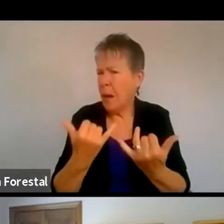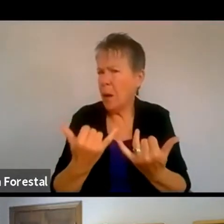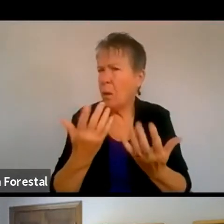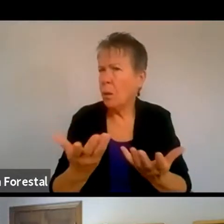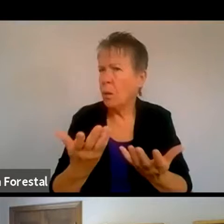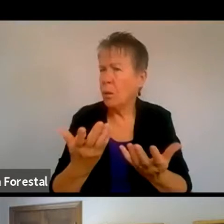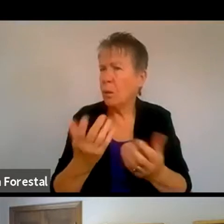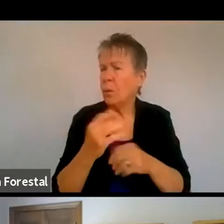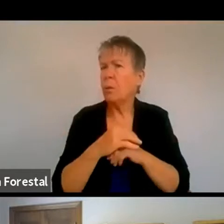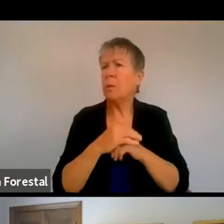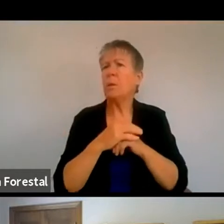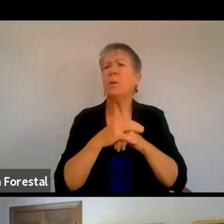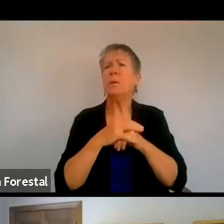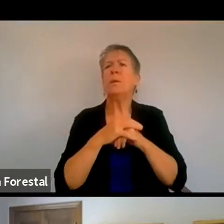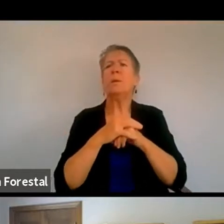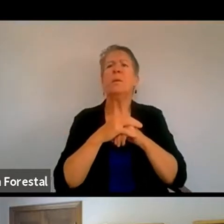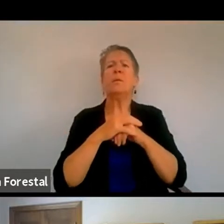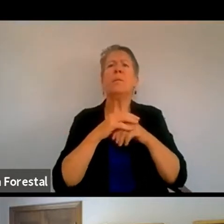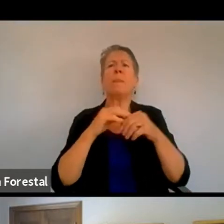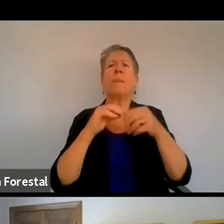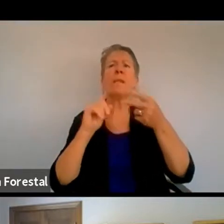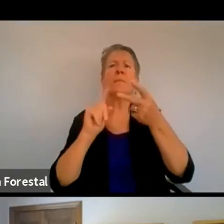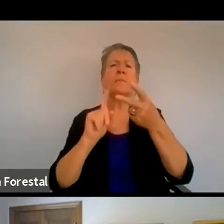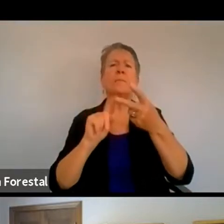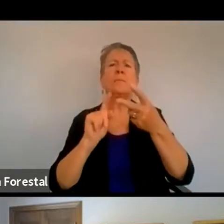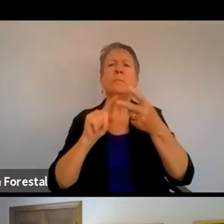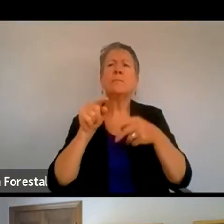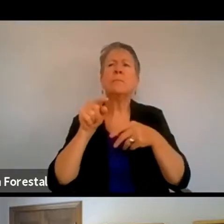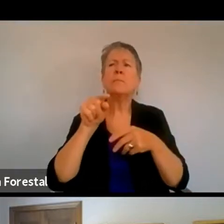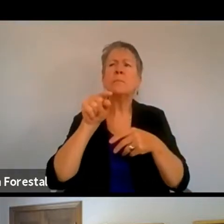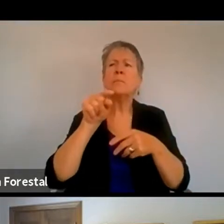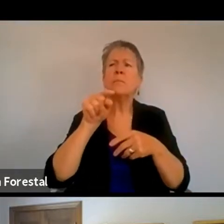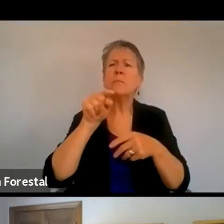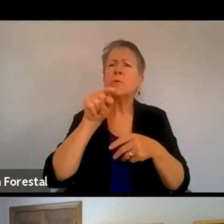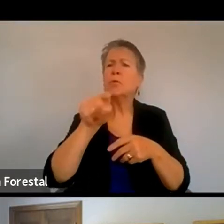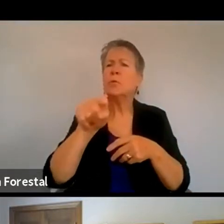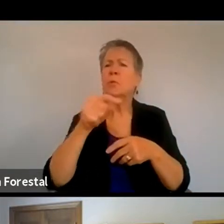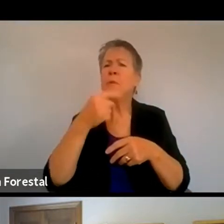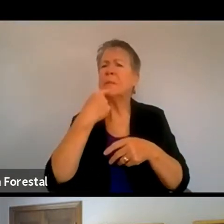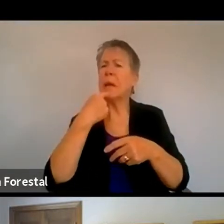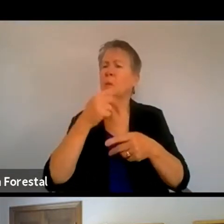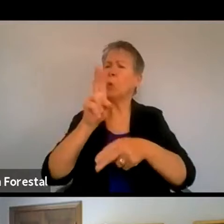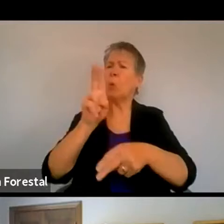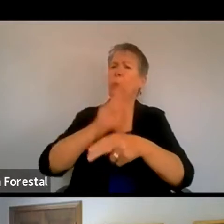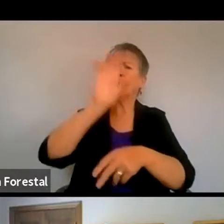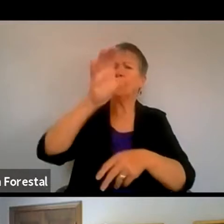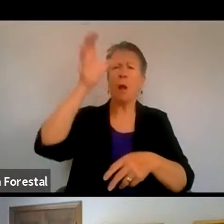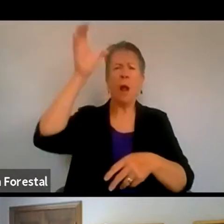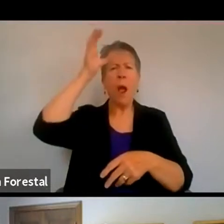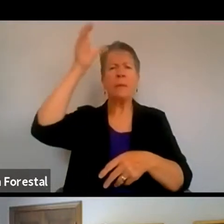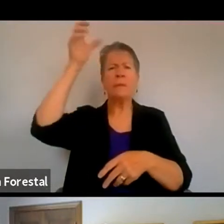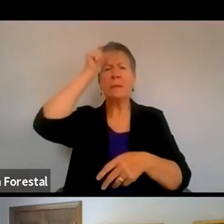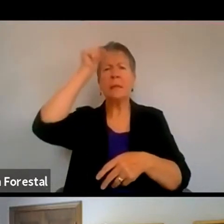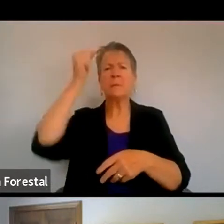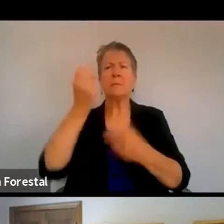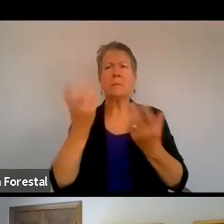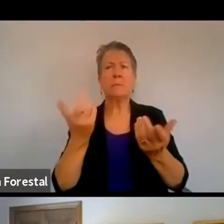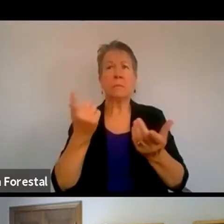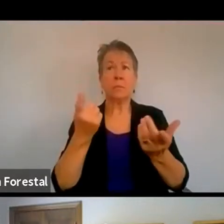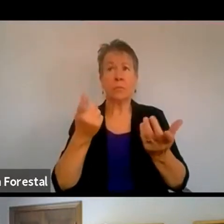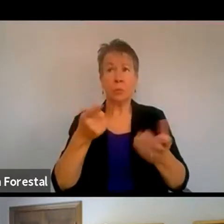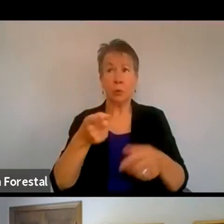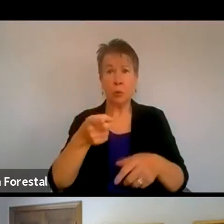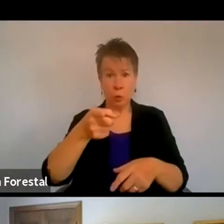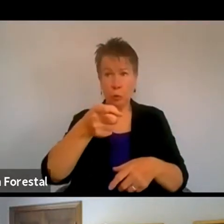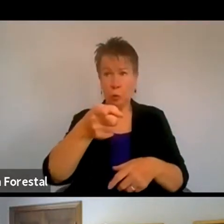You had mentioned the phrase like use your common sense. Do you think there was a lapse in judgment on your part or people around you